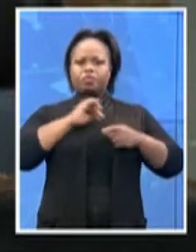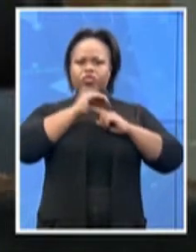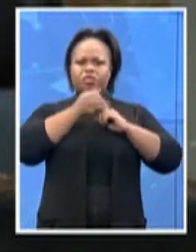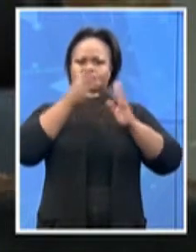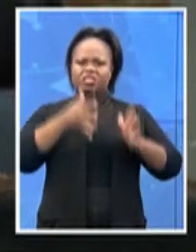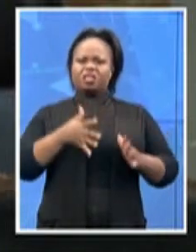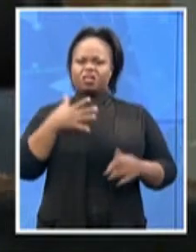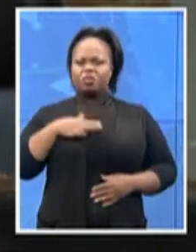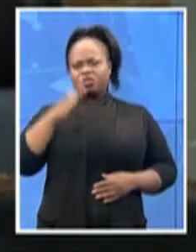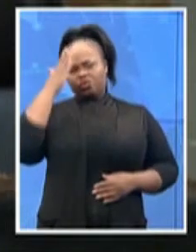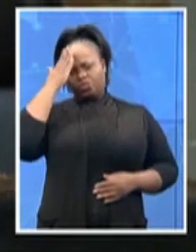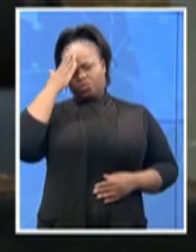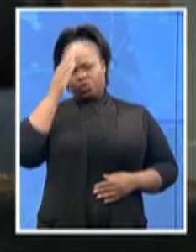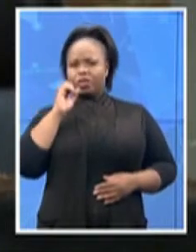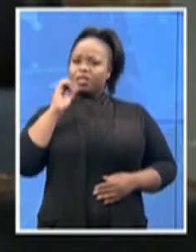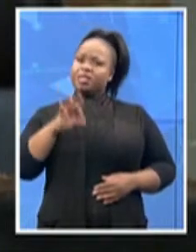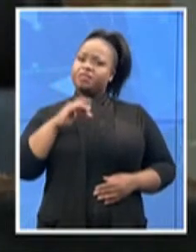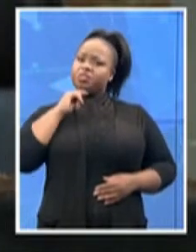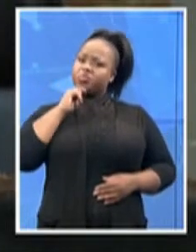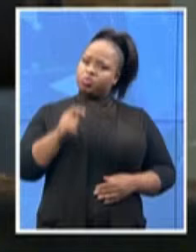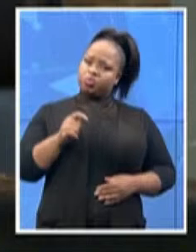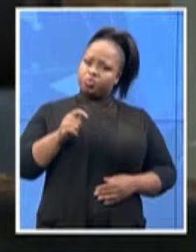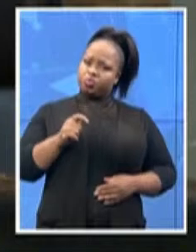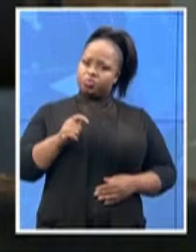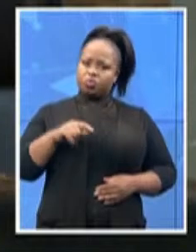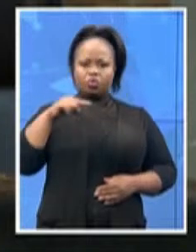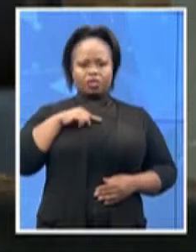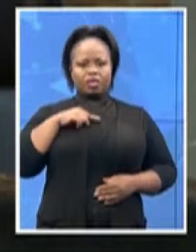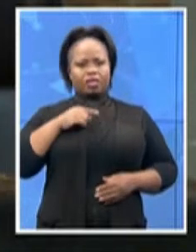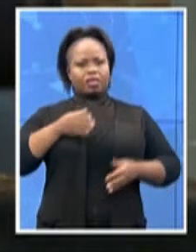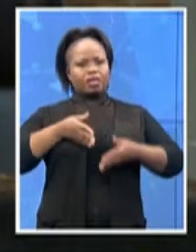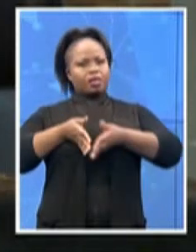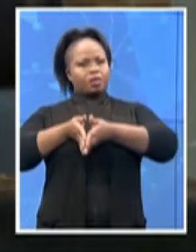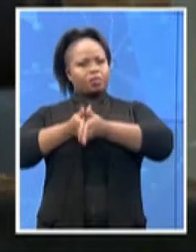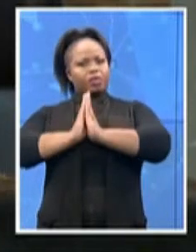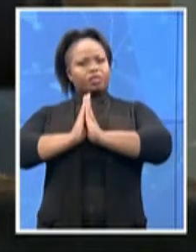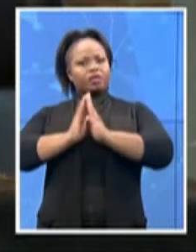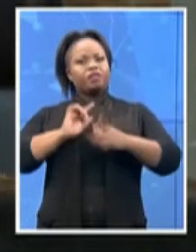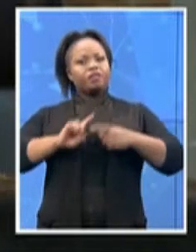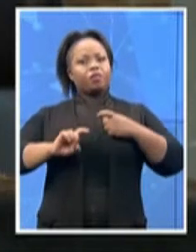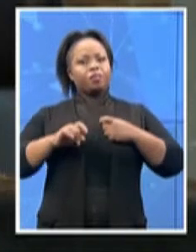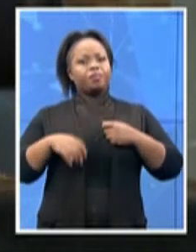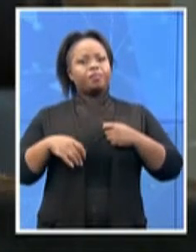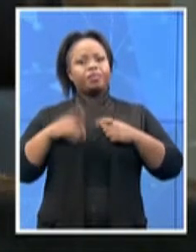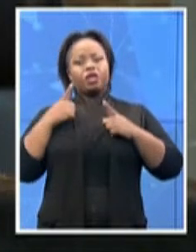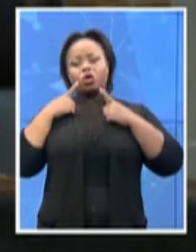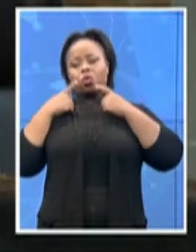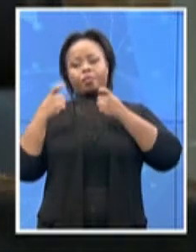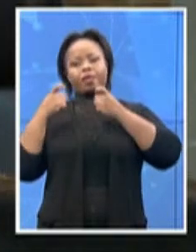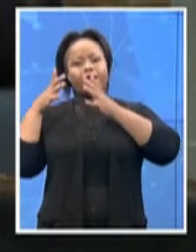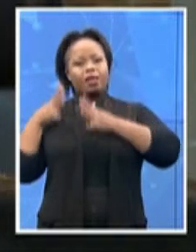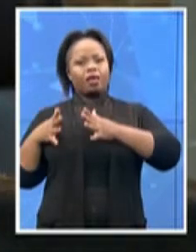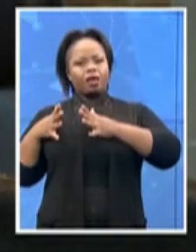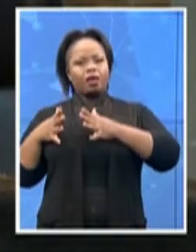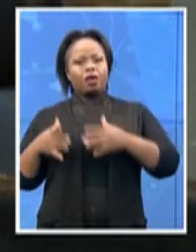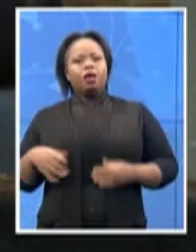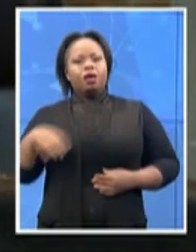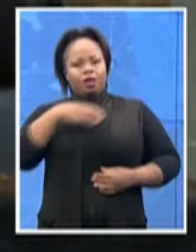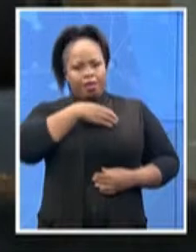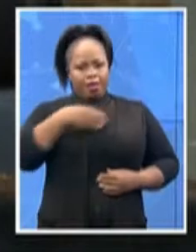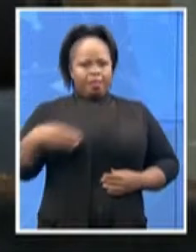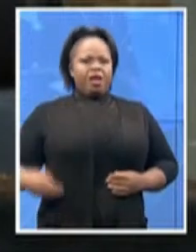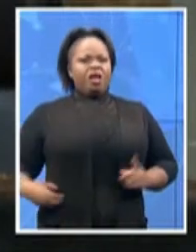was requested by the complainants, the President had willfully misled the National